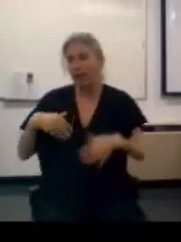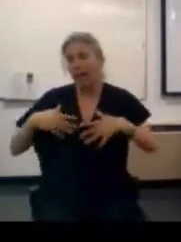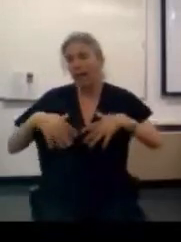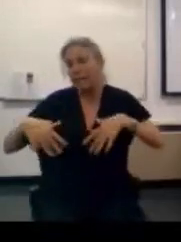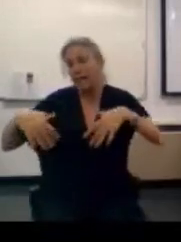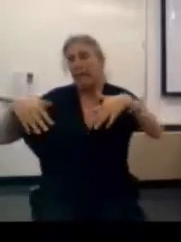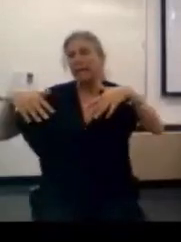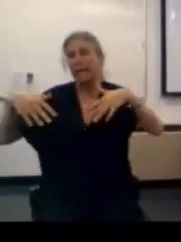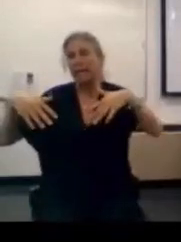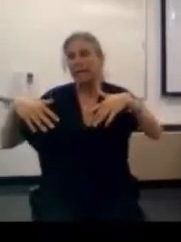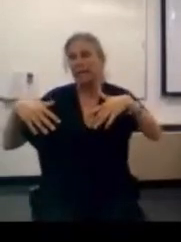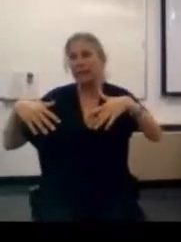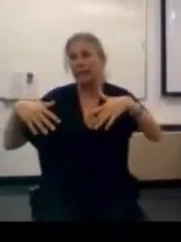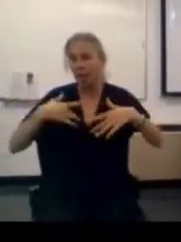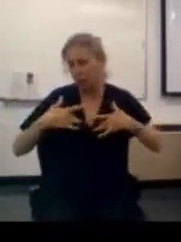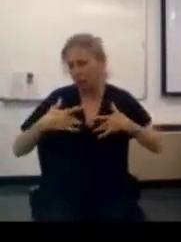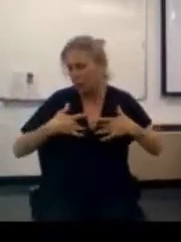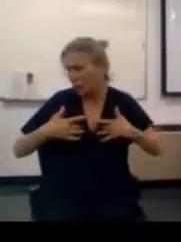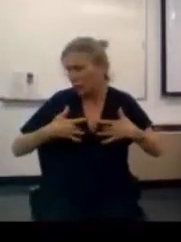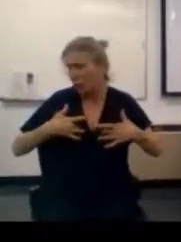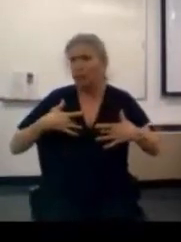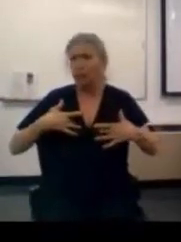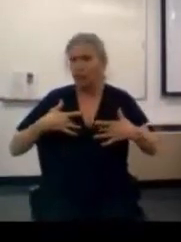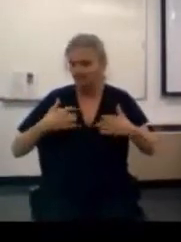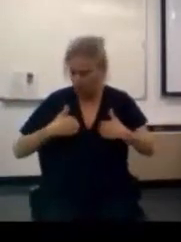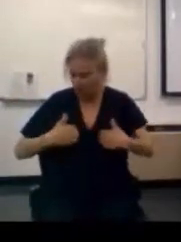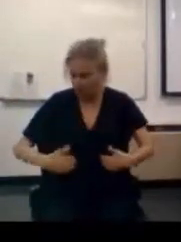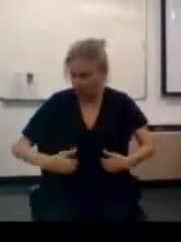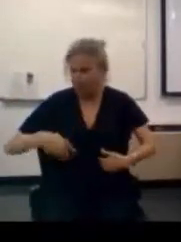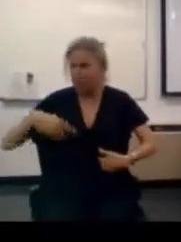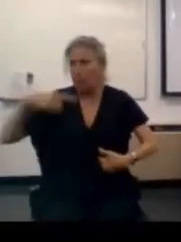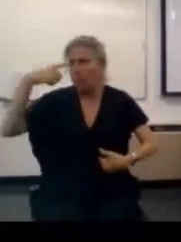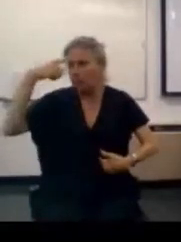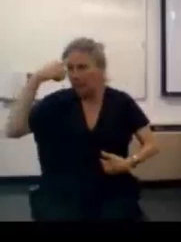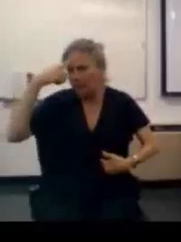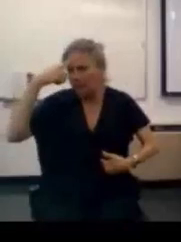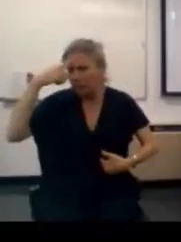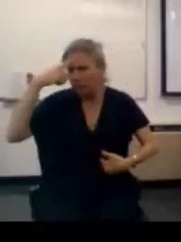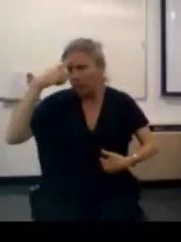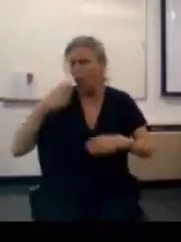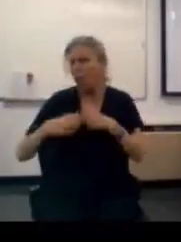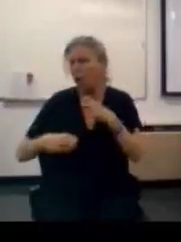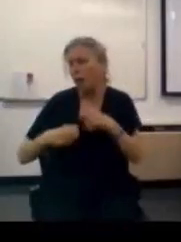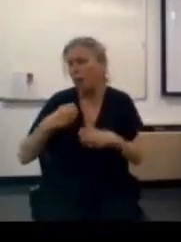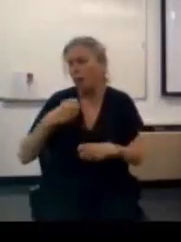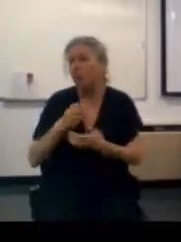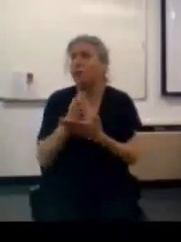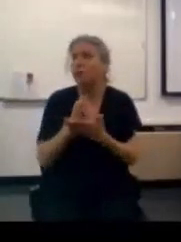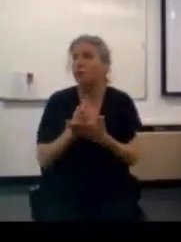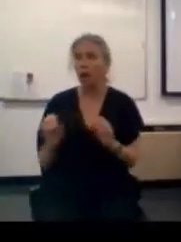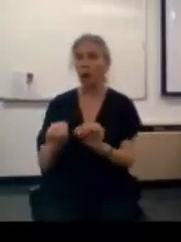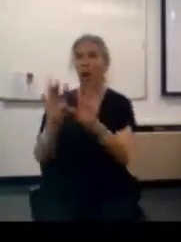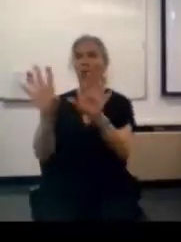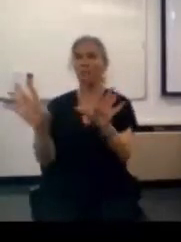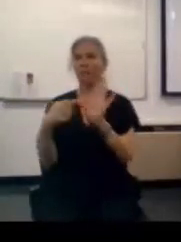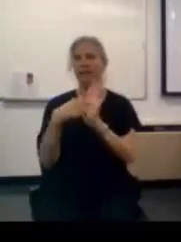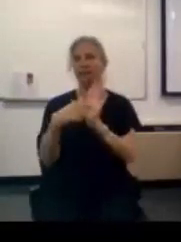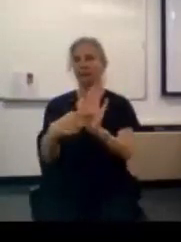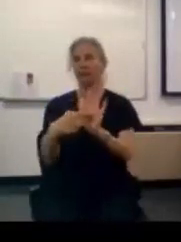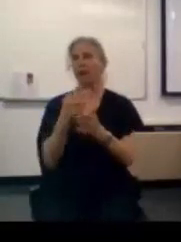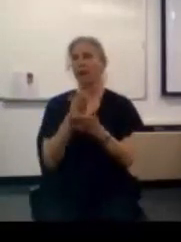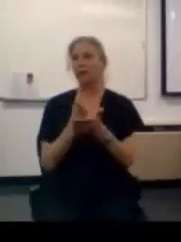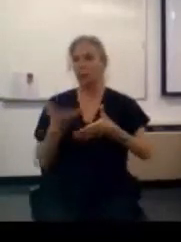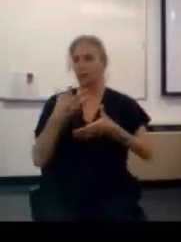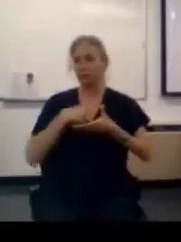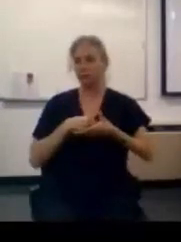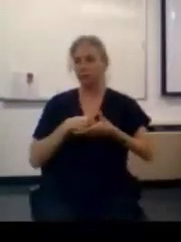to a place with anxiety, with concerns, with physical, mental, other kinds of issues. Some of them are